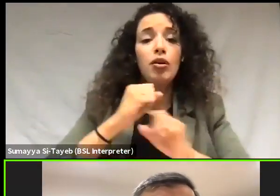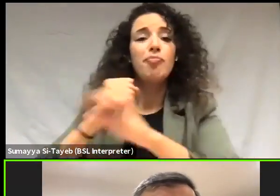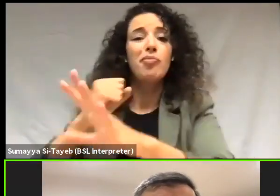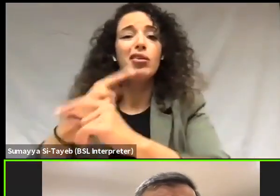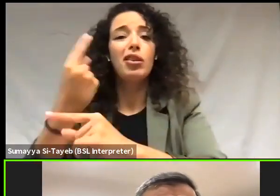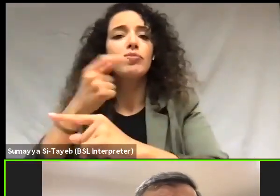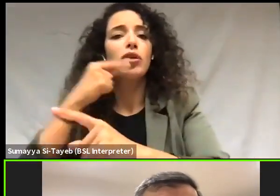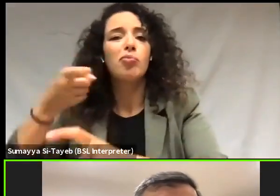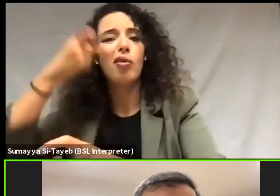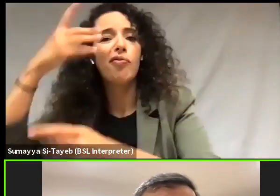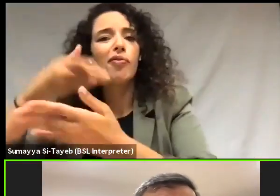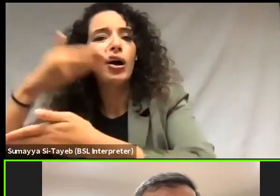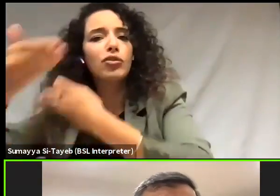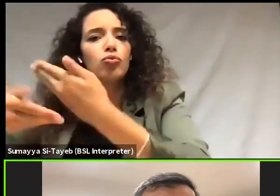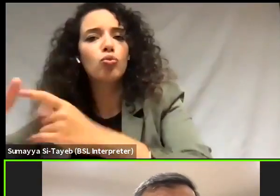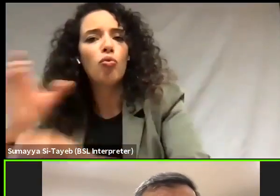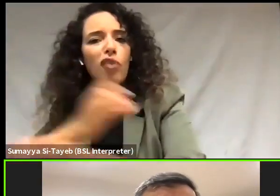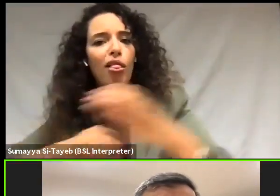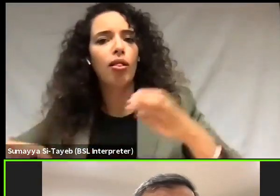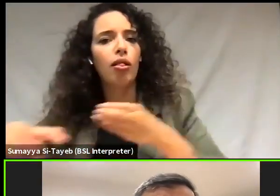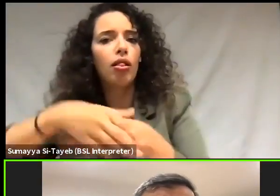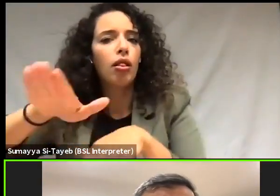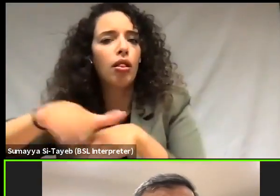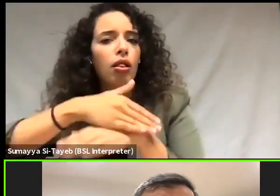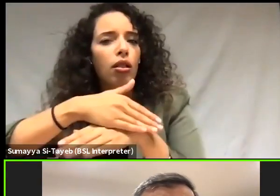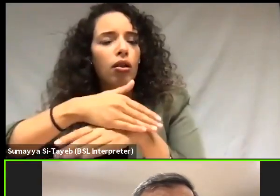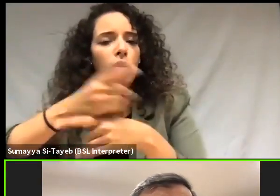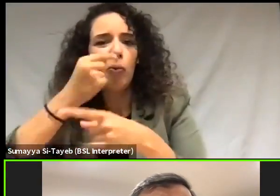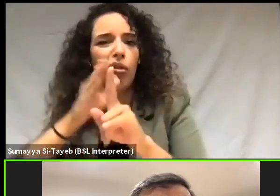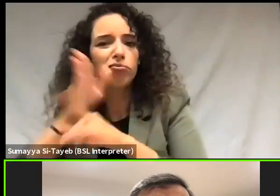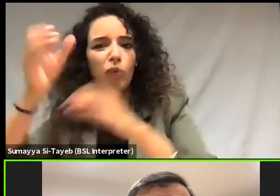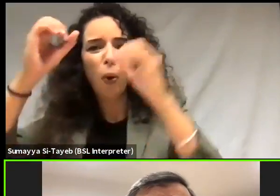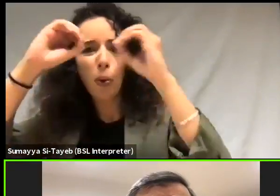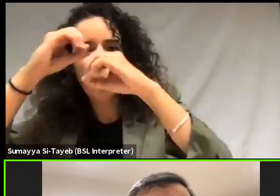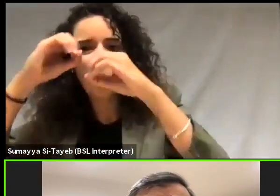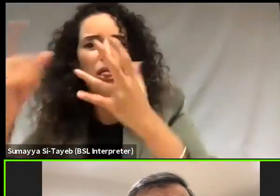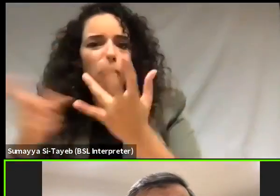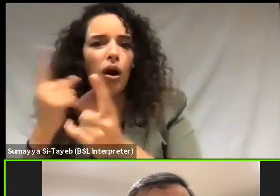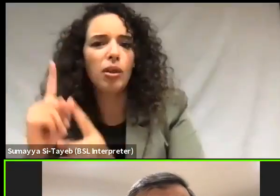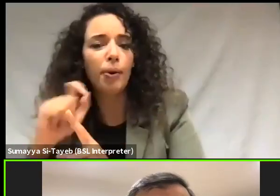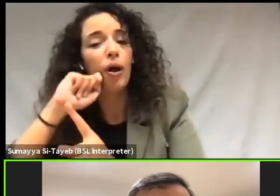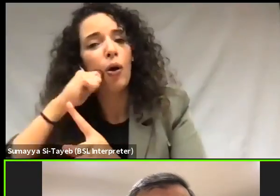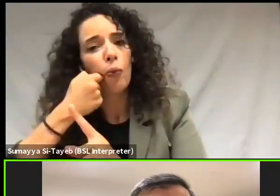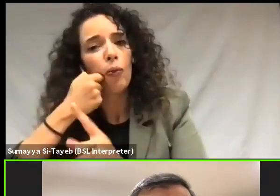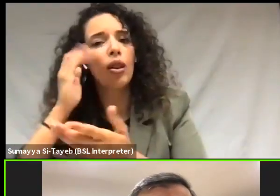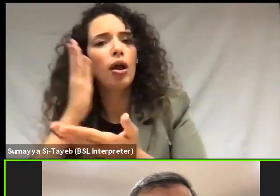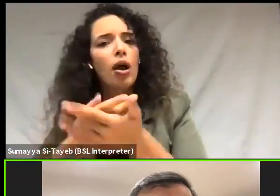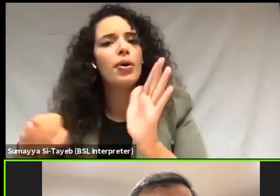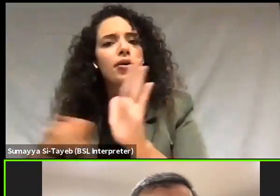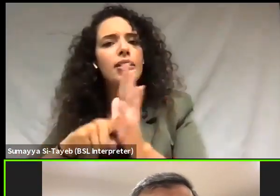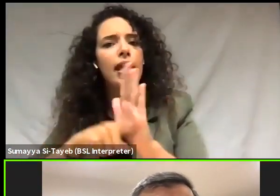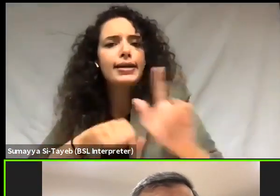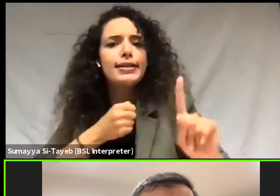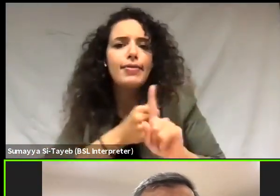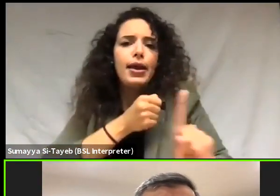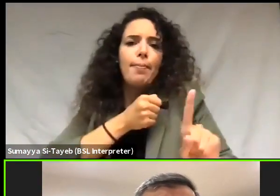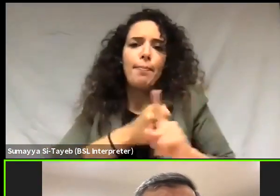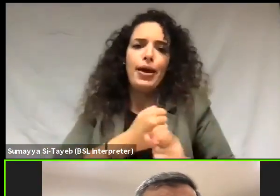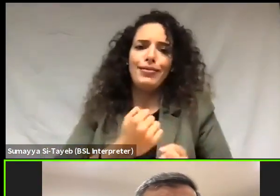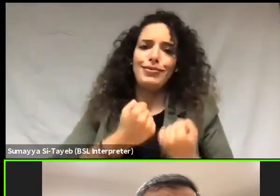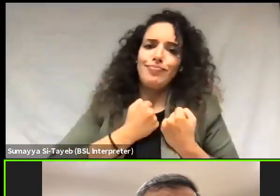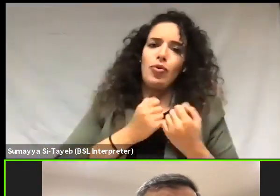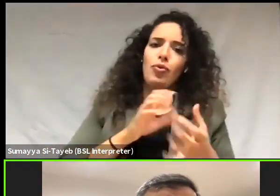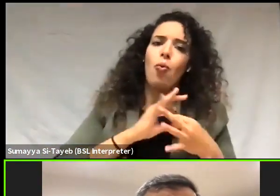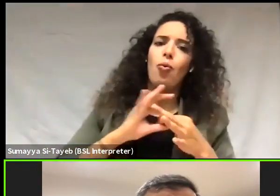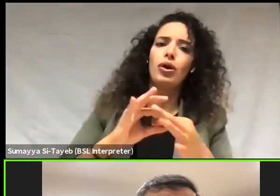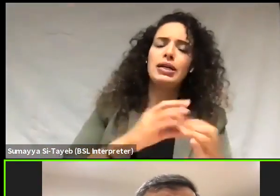other sources, which will definitely have a negative impact on this particular organization.